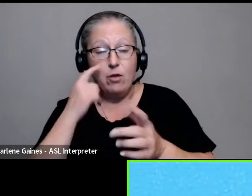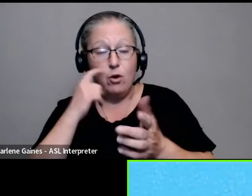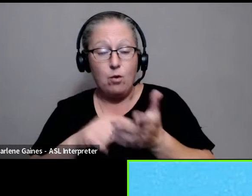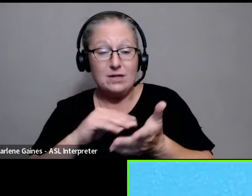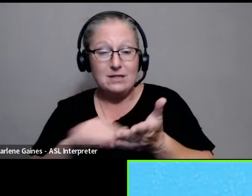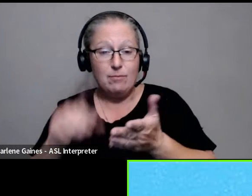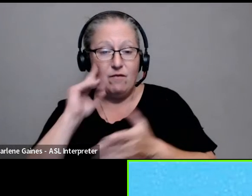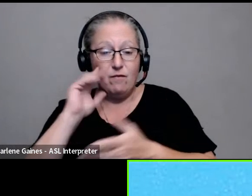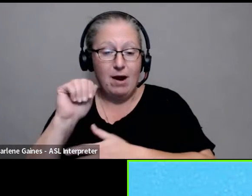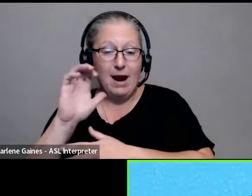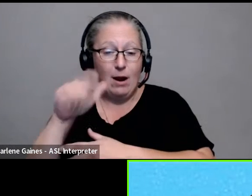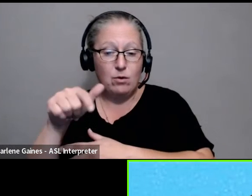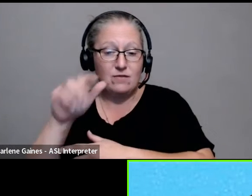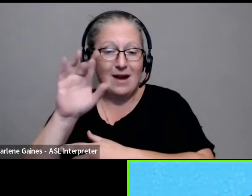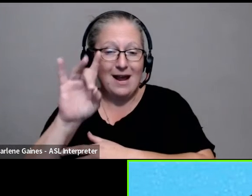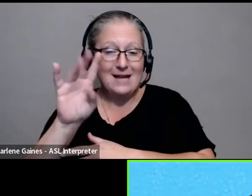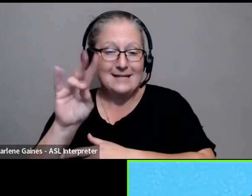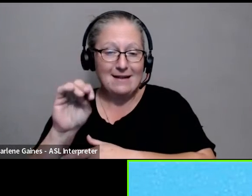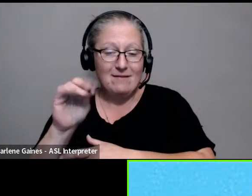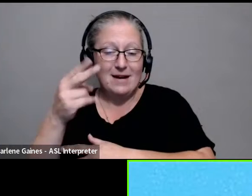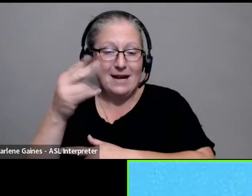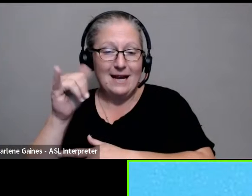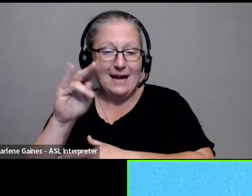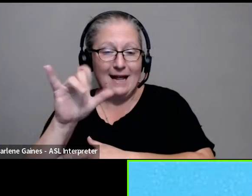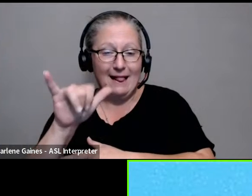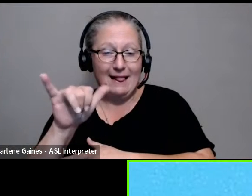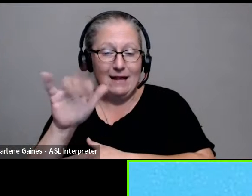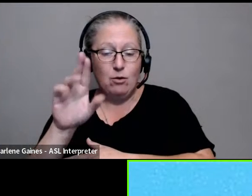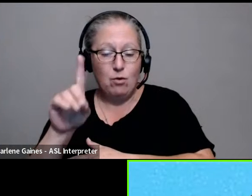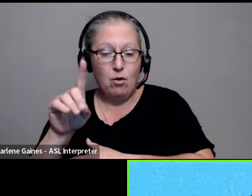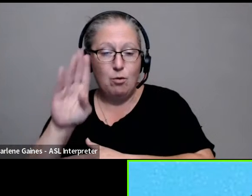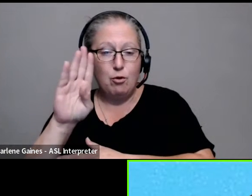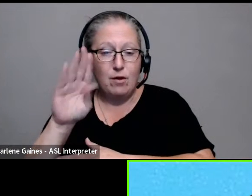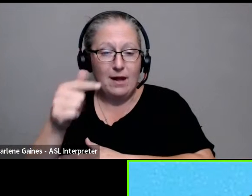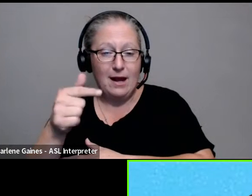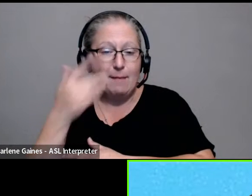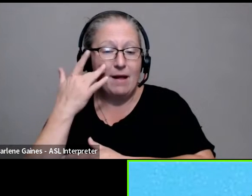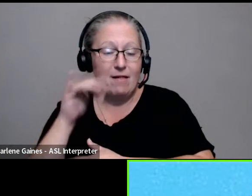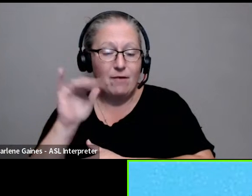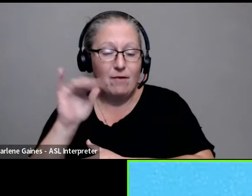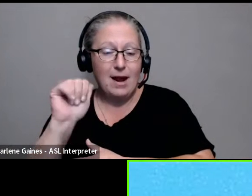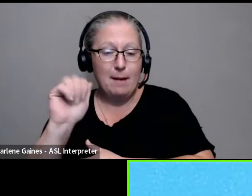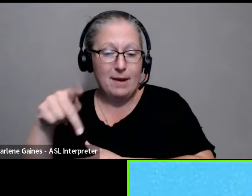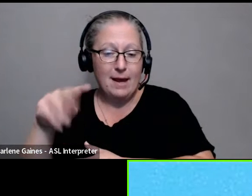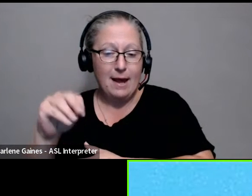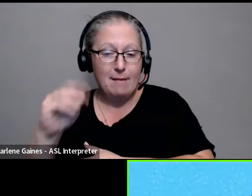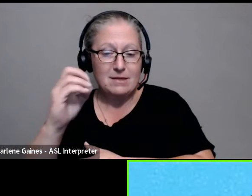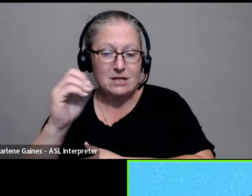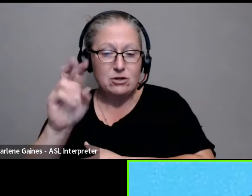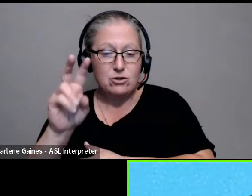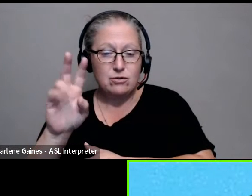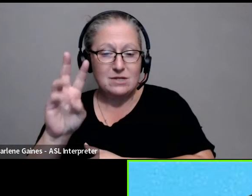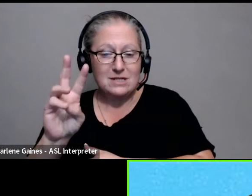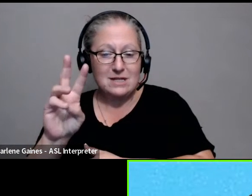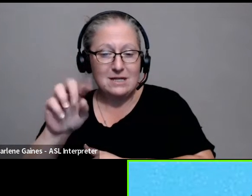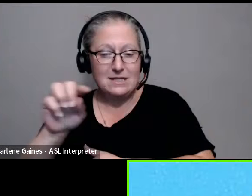the acquisition of 870 Hinckley Road, Burlingame, California, APN